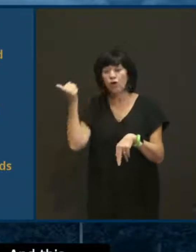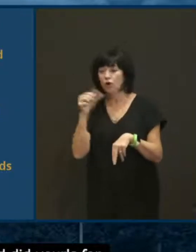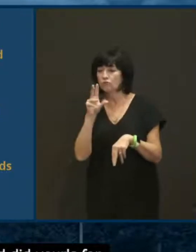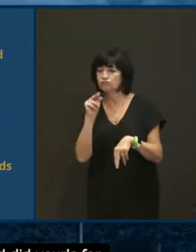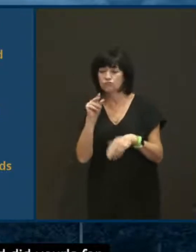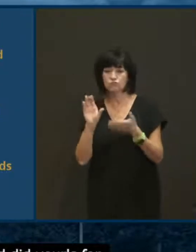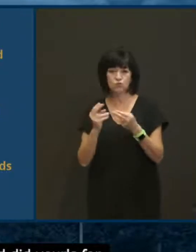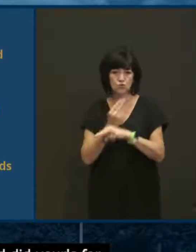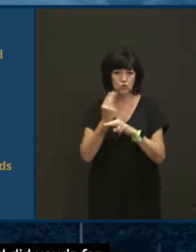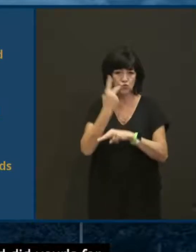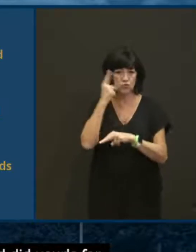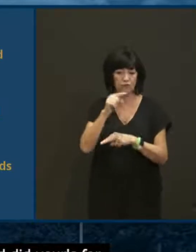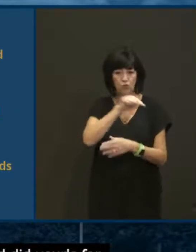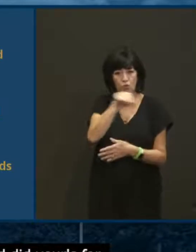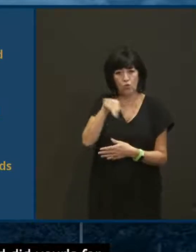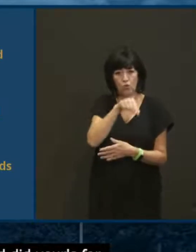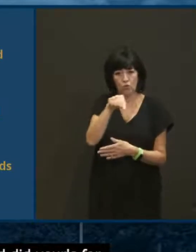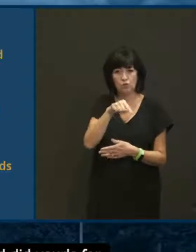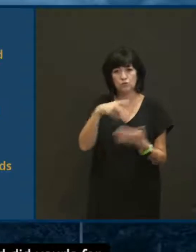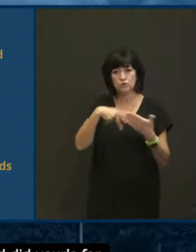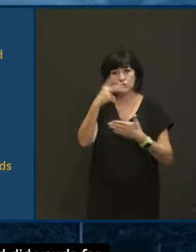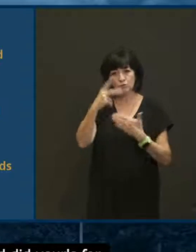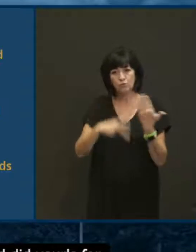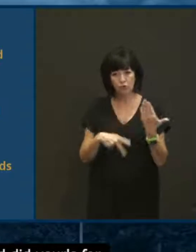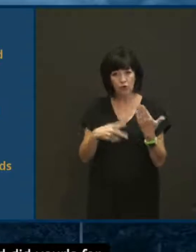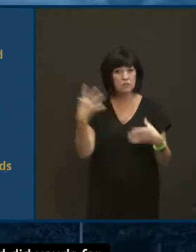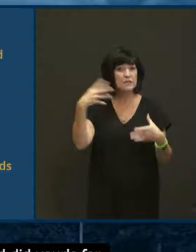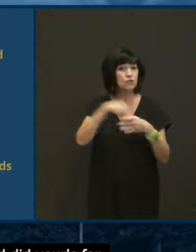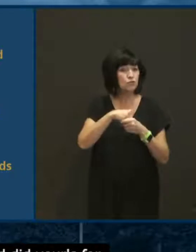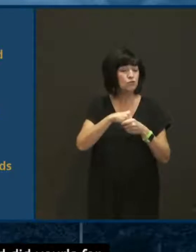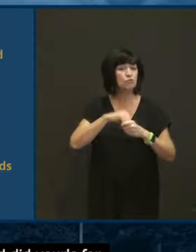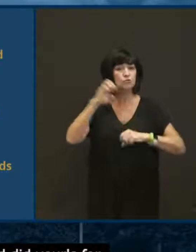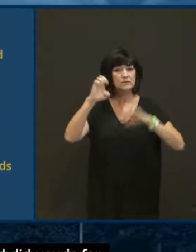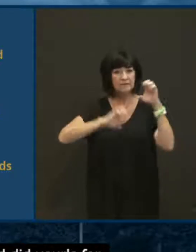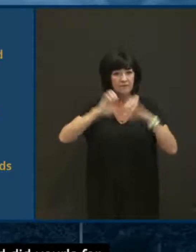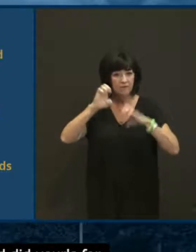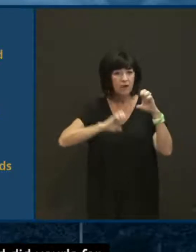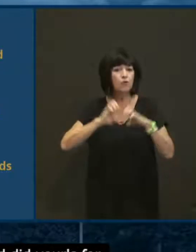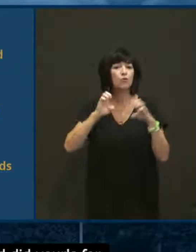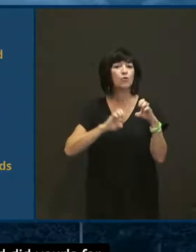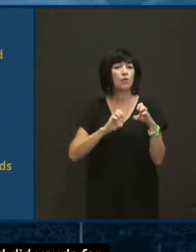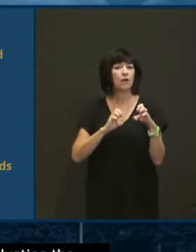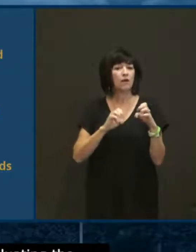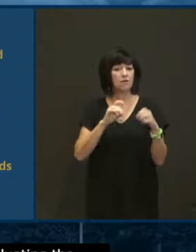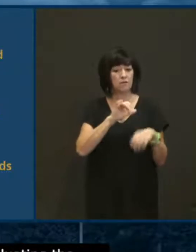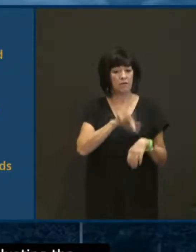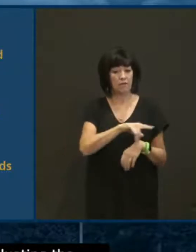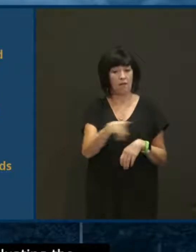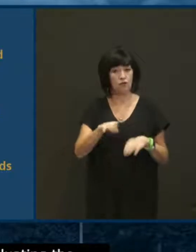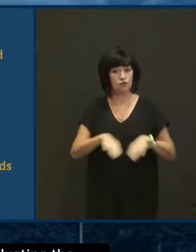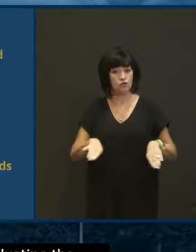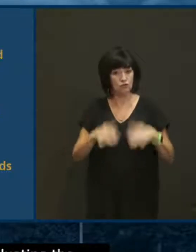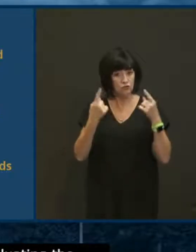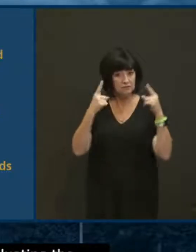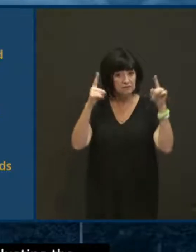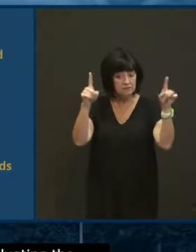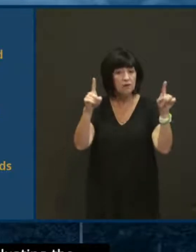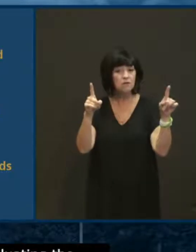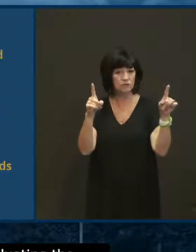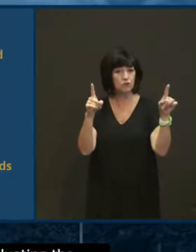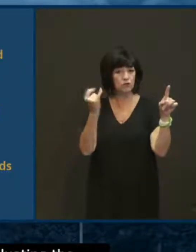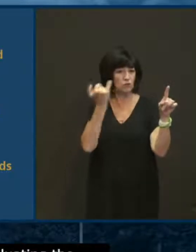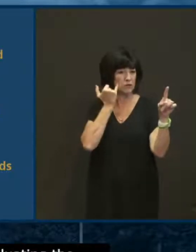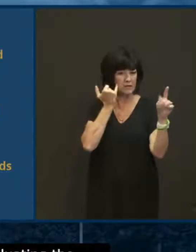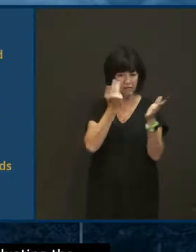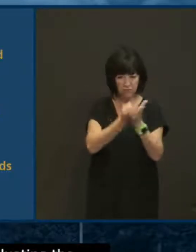a commitment to evaluating the success or not of individual initiatives here, so we know what works and what doesn't work.